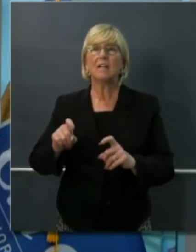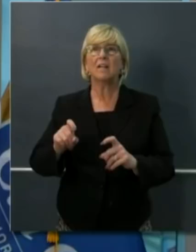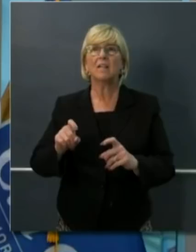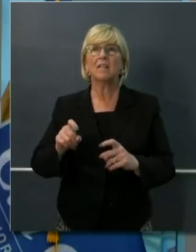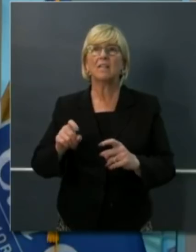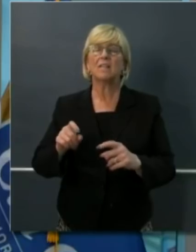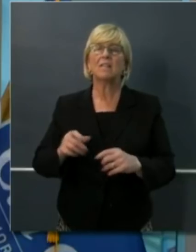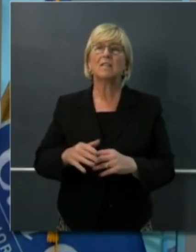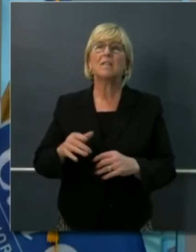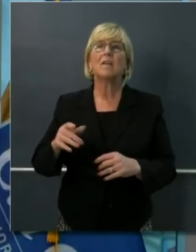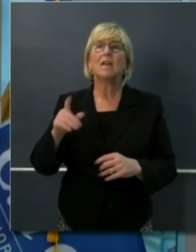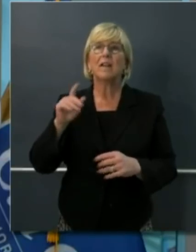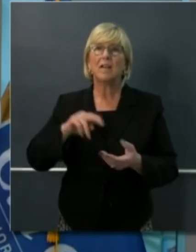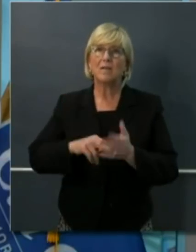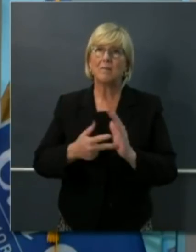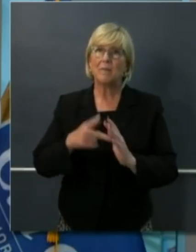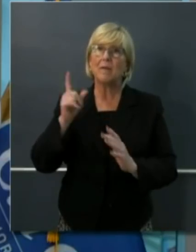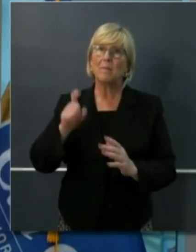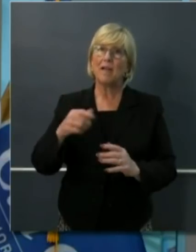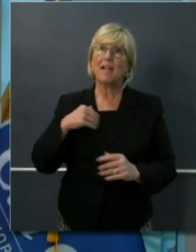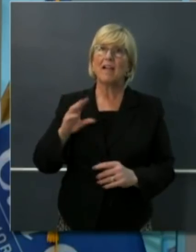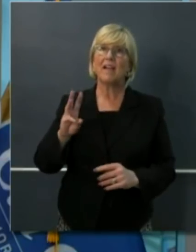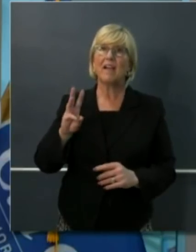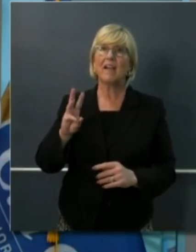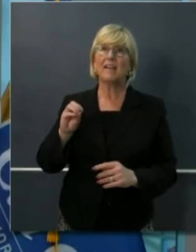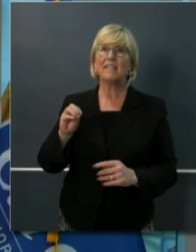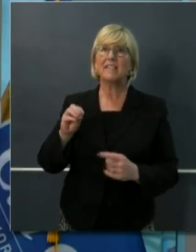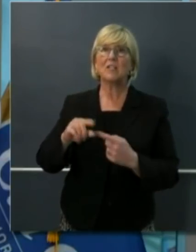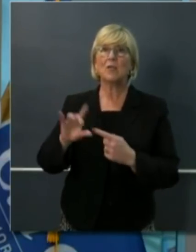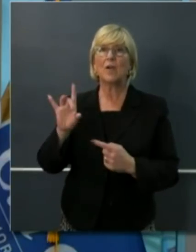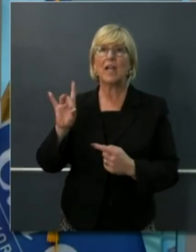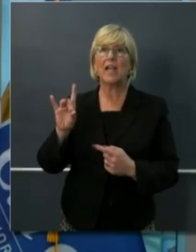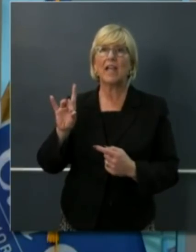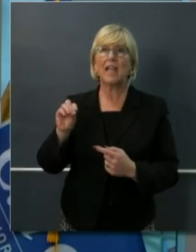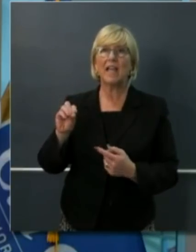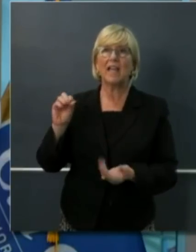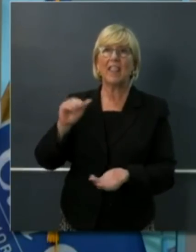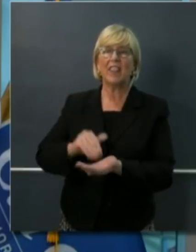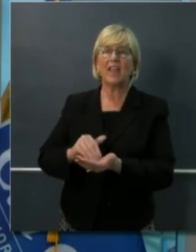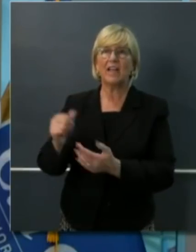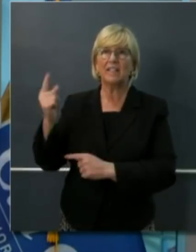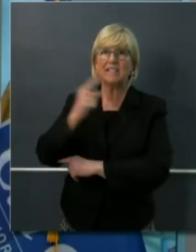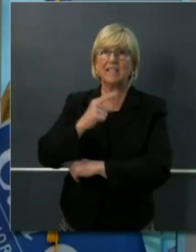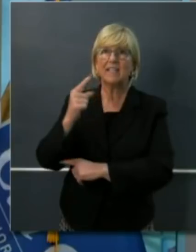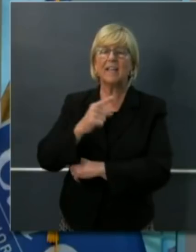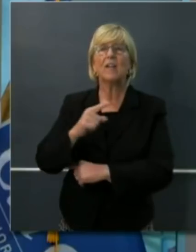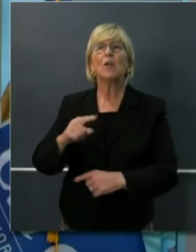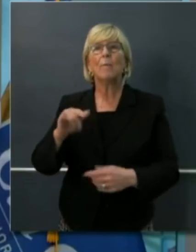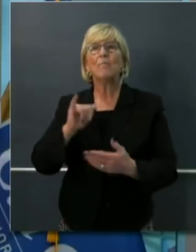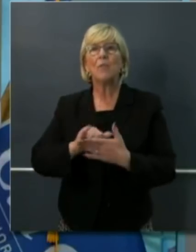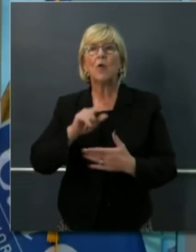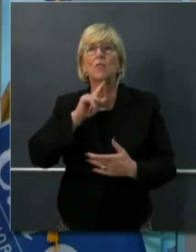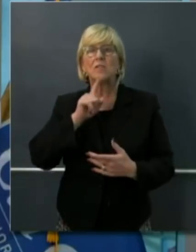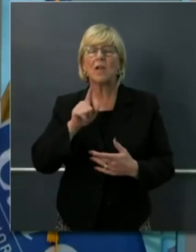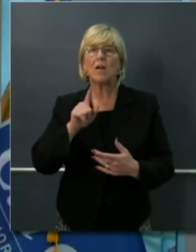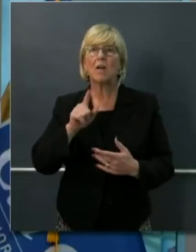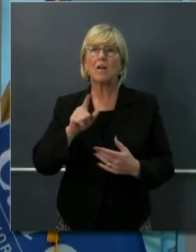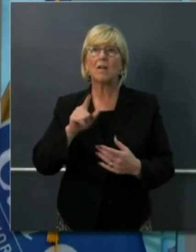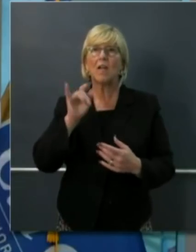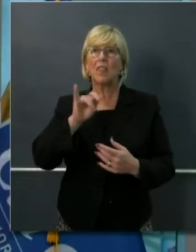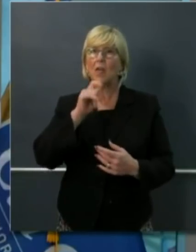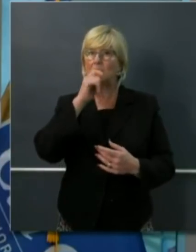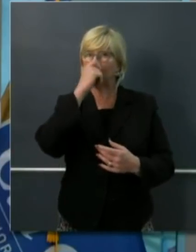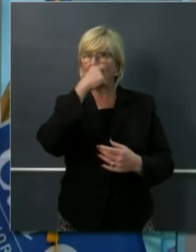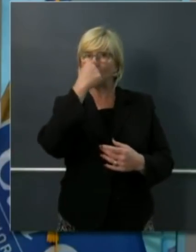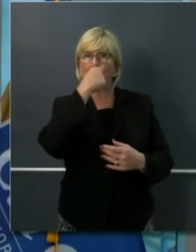between 60 and 80,000 a day. Those are of the PCR tests. As the governor mentioned, we are learning more and more about